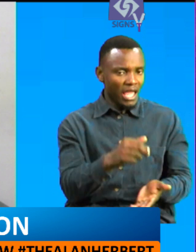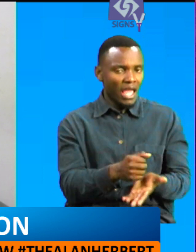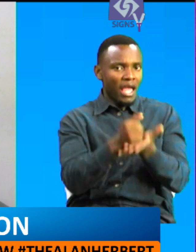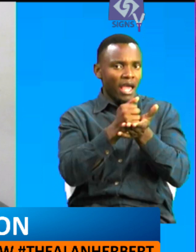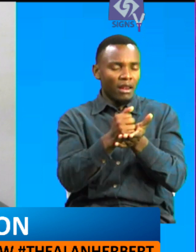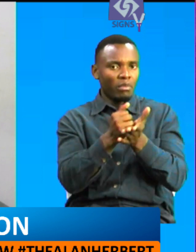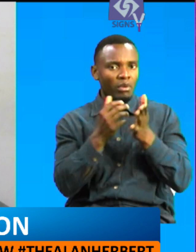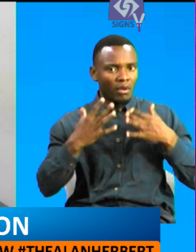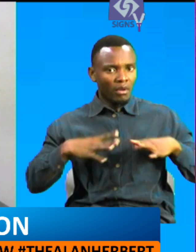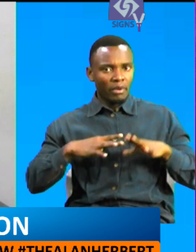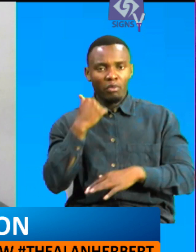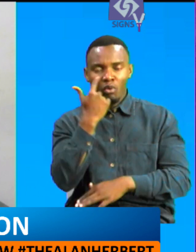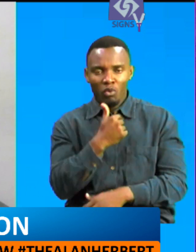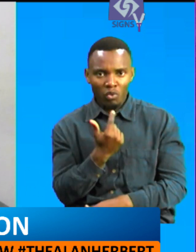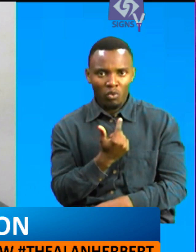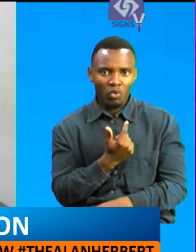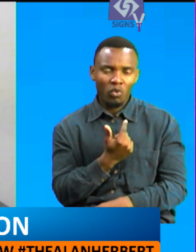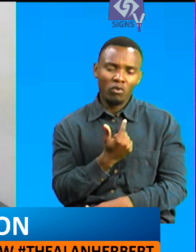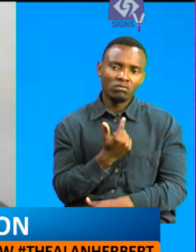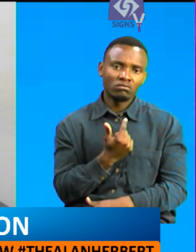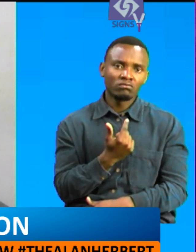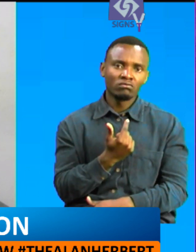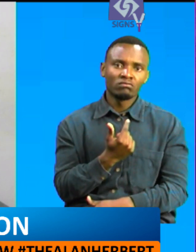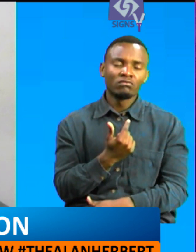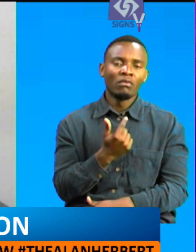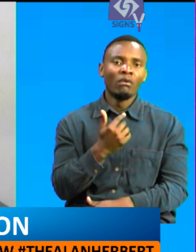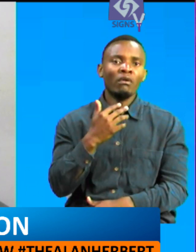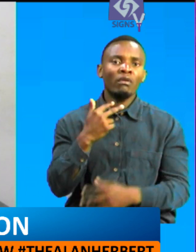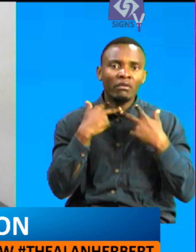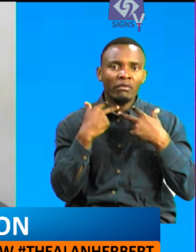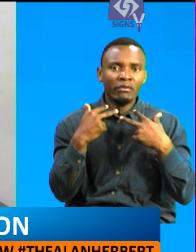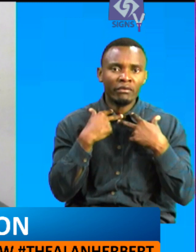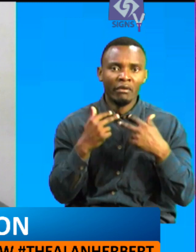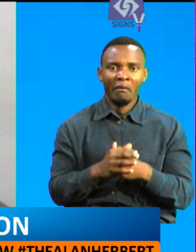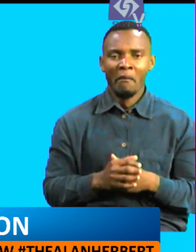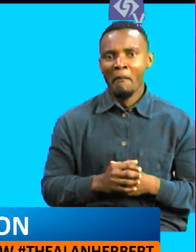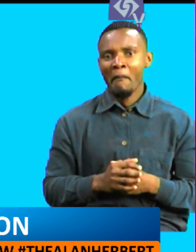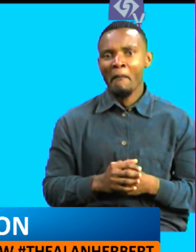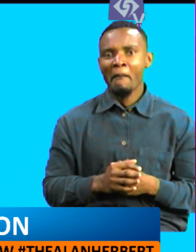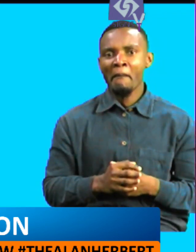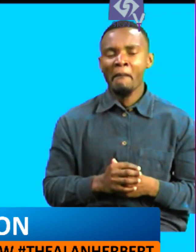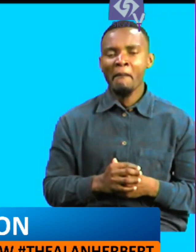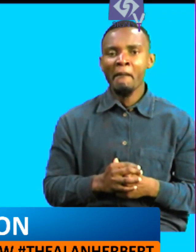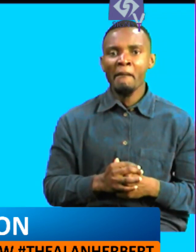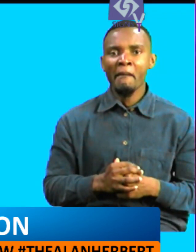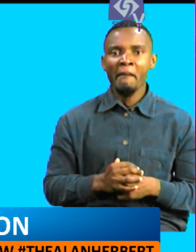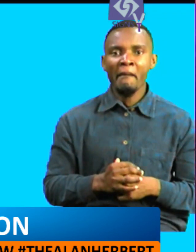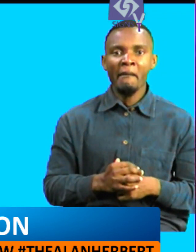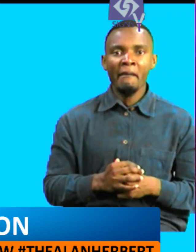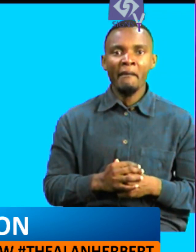even those who have surpassed the 6-year mark? What I have seen is